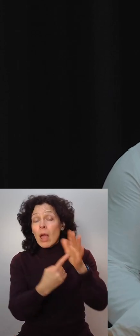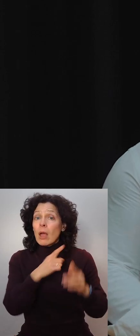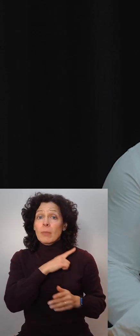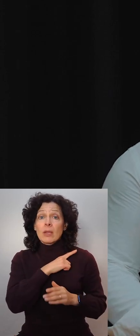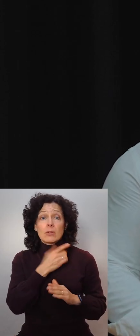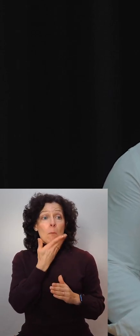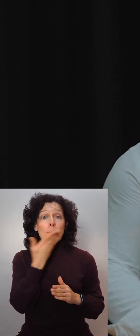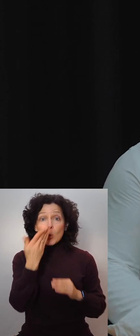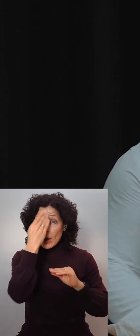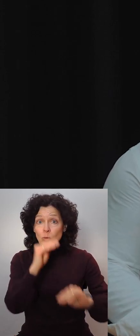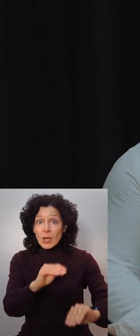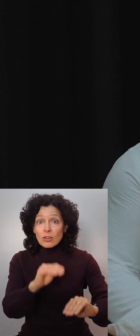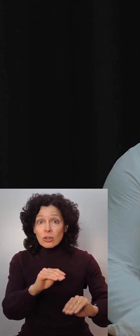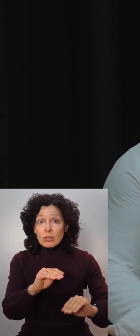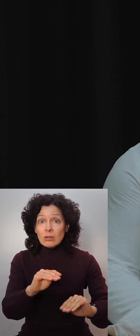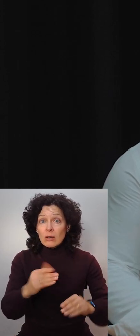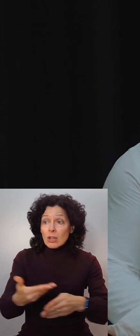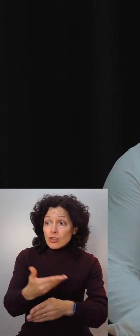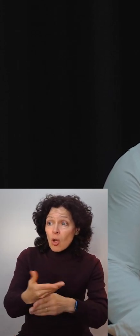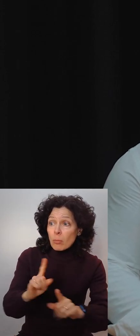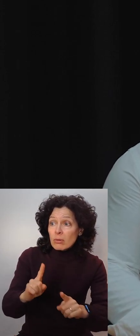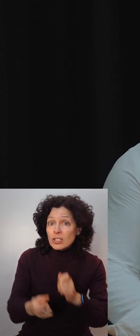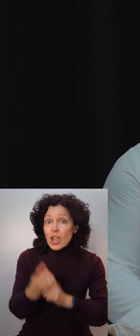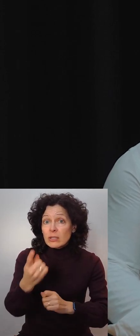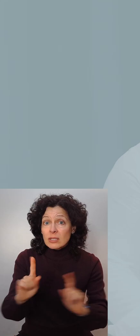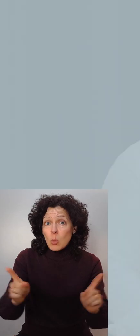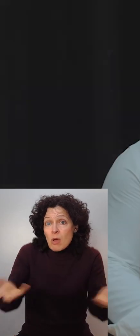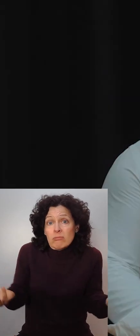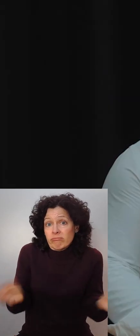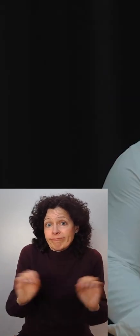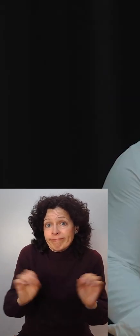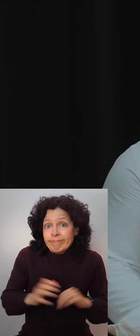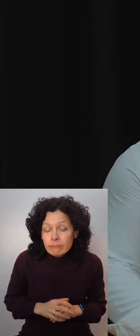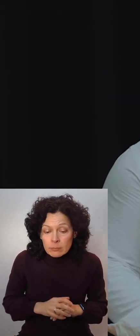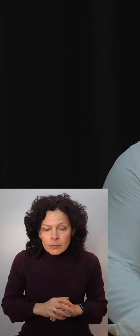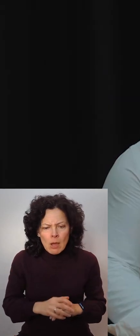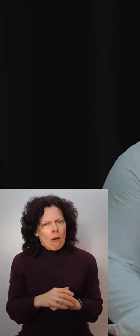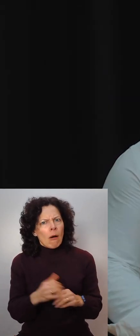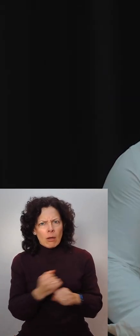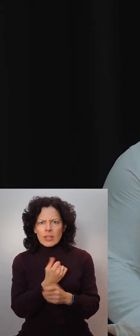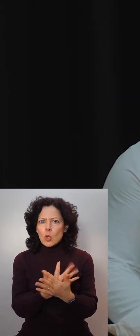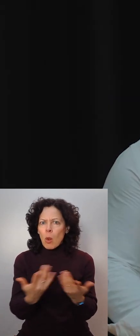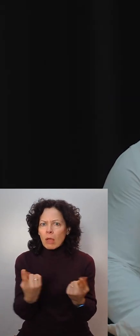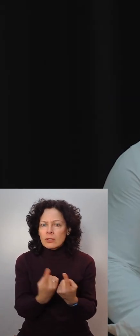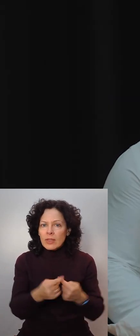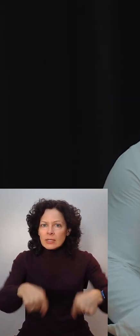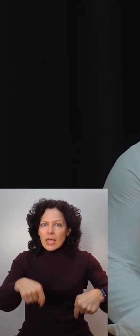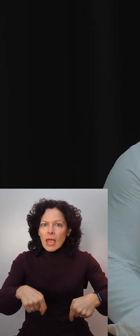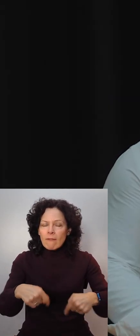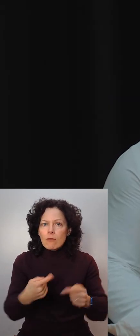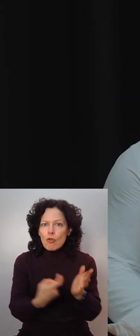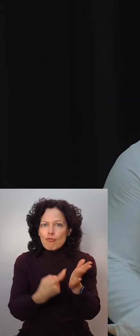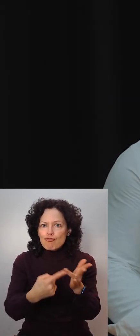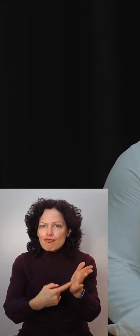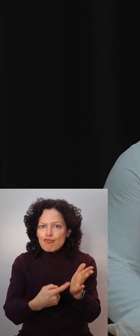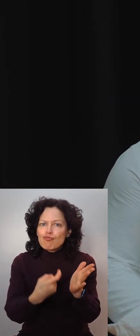educated on the job market, you don't have really much chances, to improve yourself. And they do lots of things really with Roma. They do